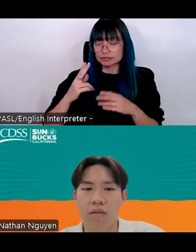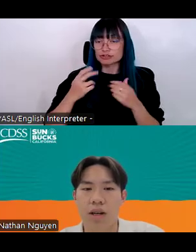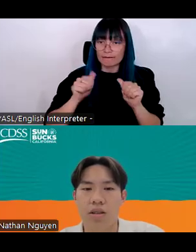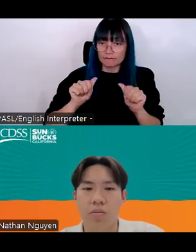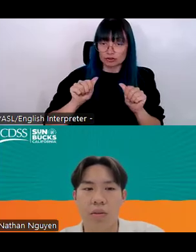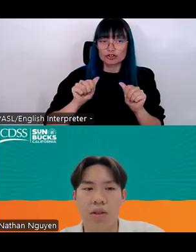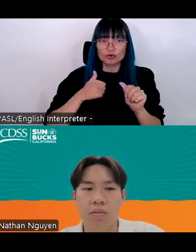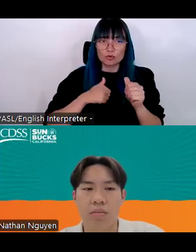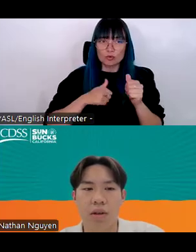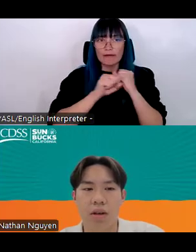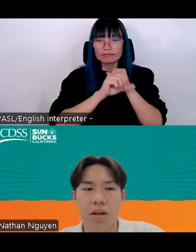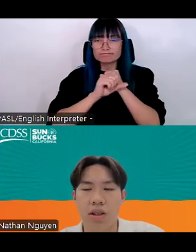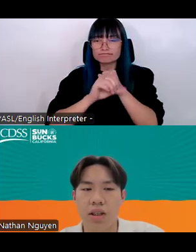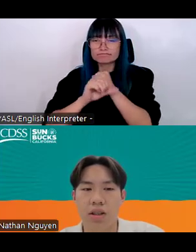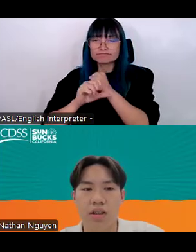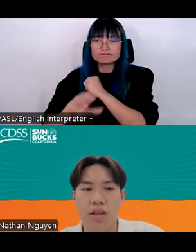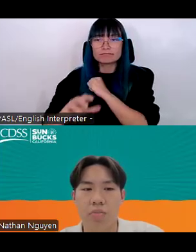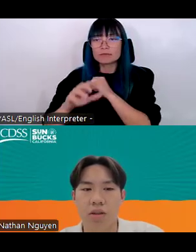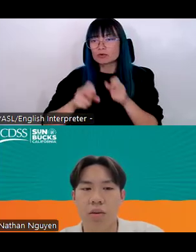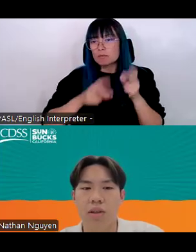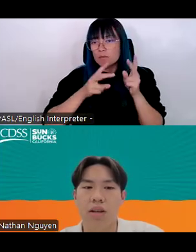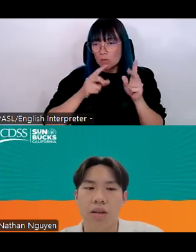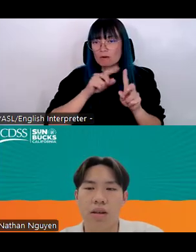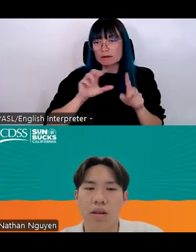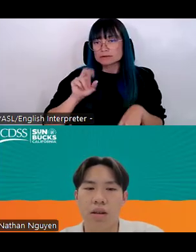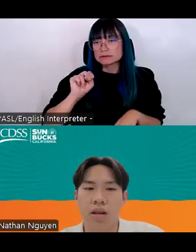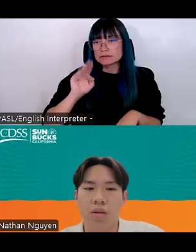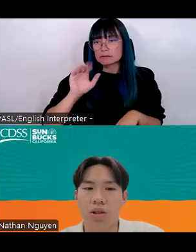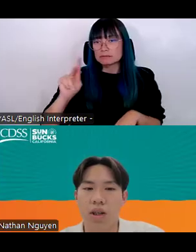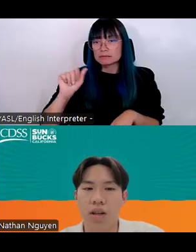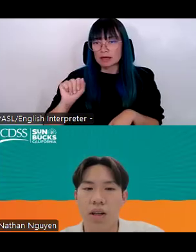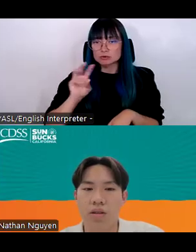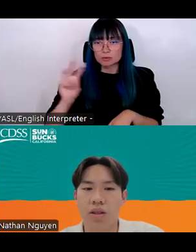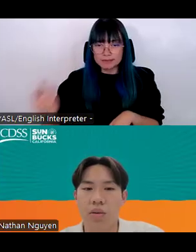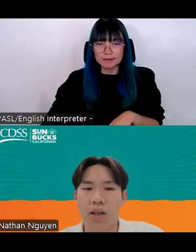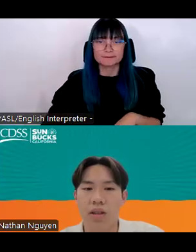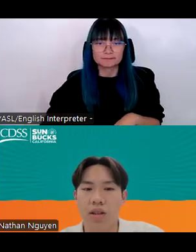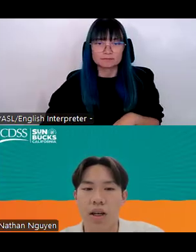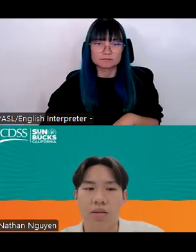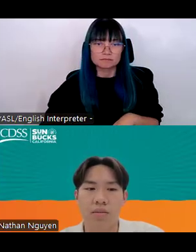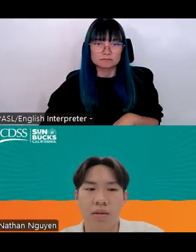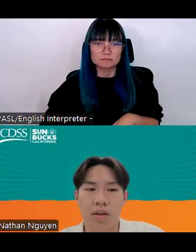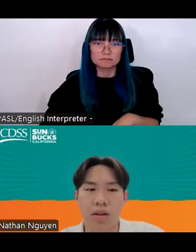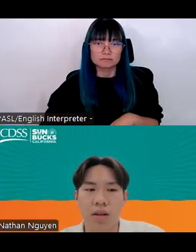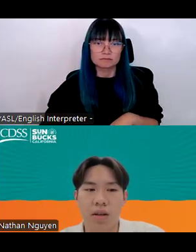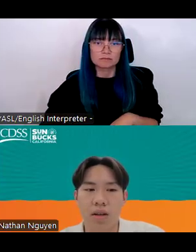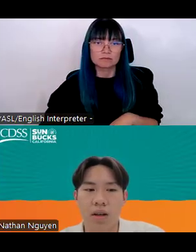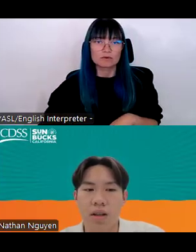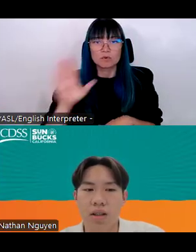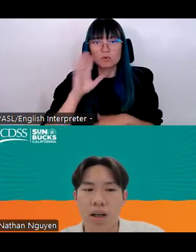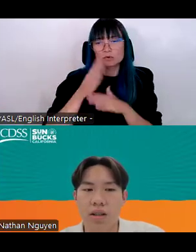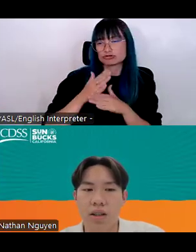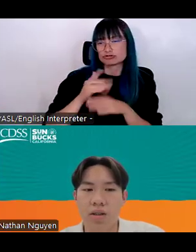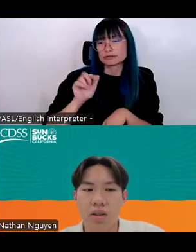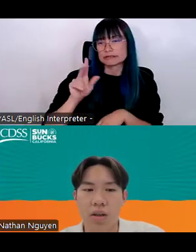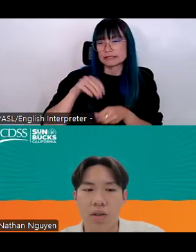series of flyers and published them on our CSS Sunbucks website. We will share the link to this page in the chat. On